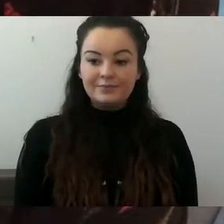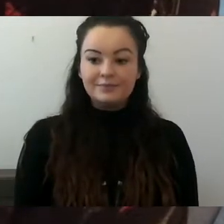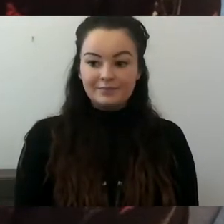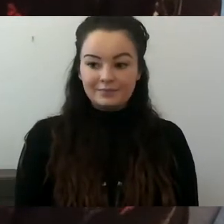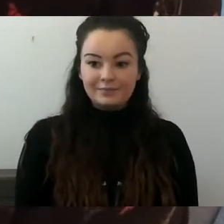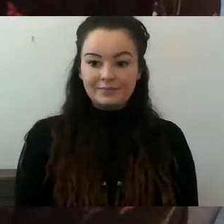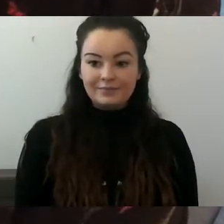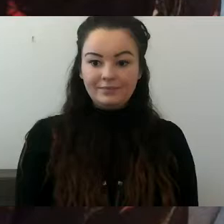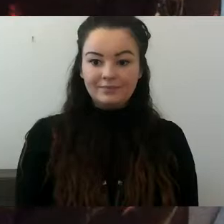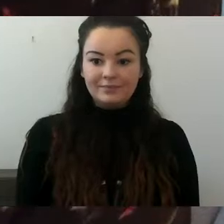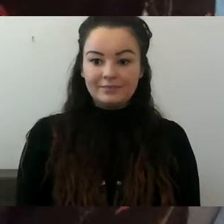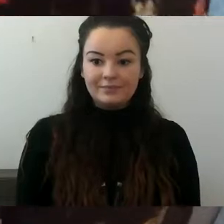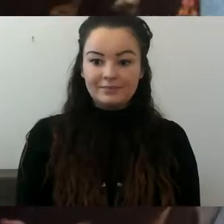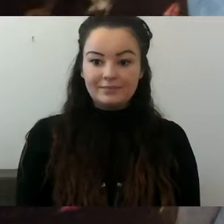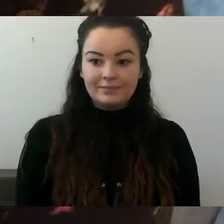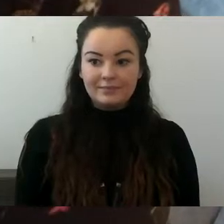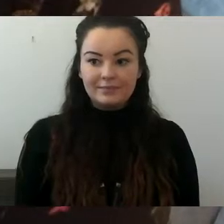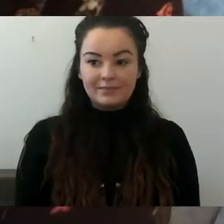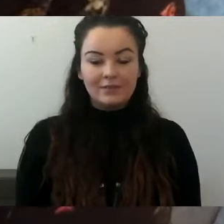sprinkle some lentils,